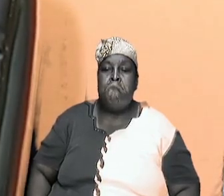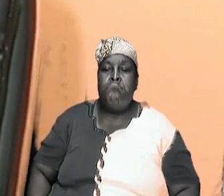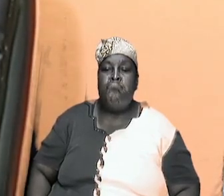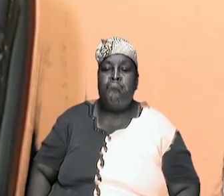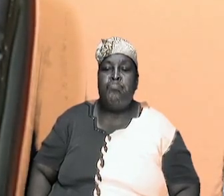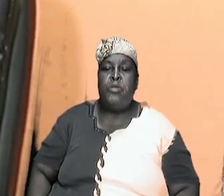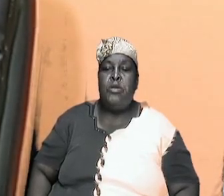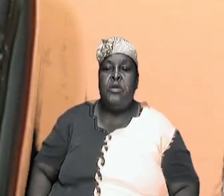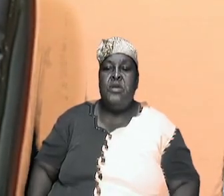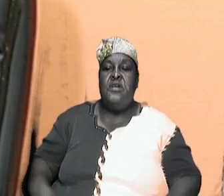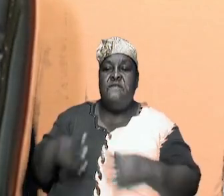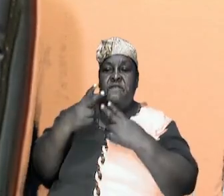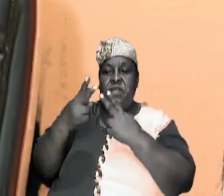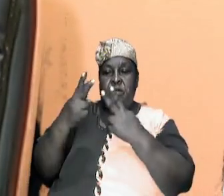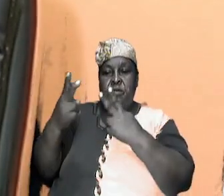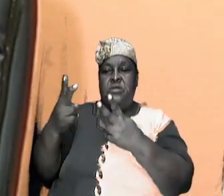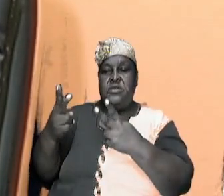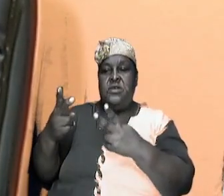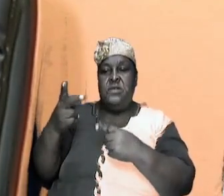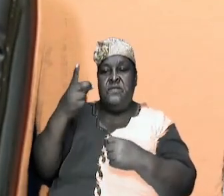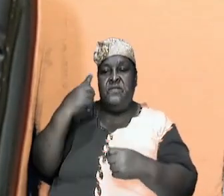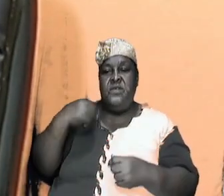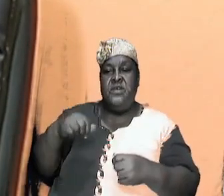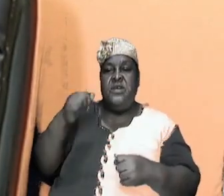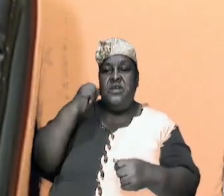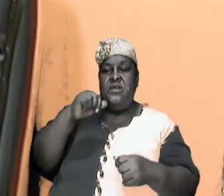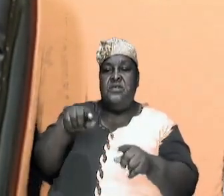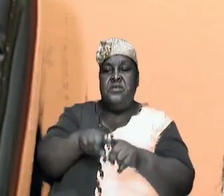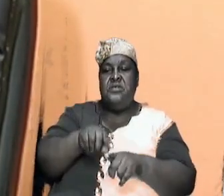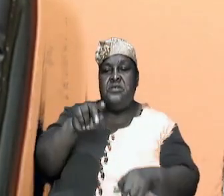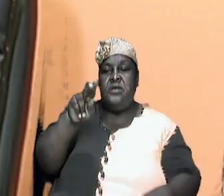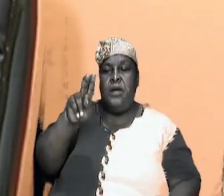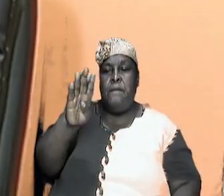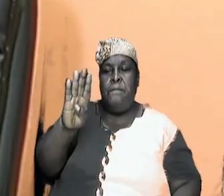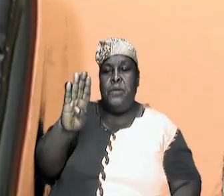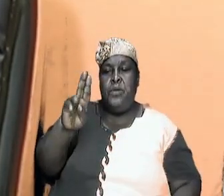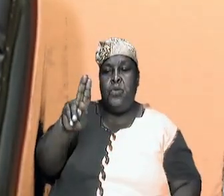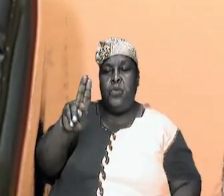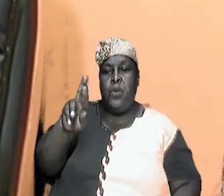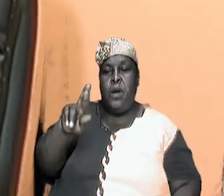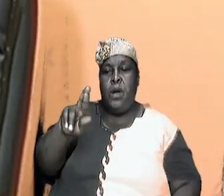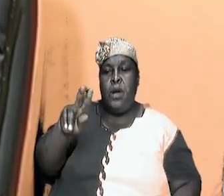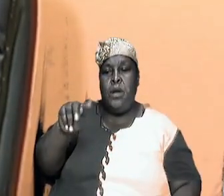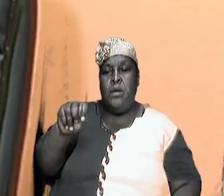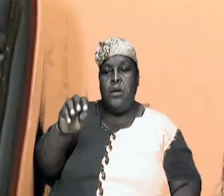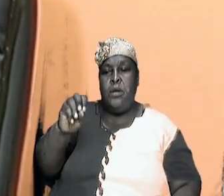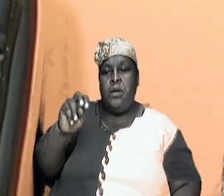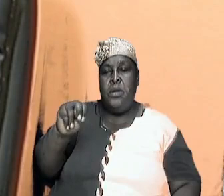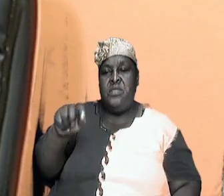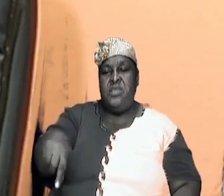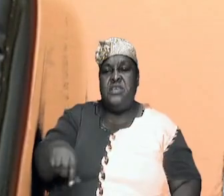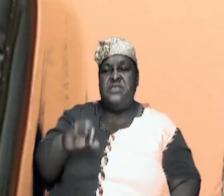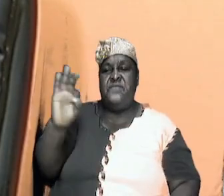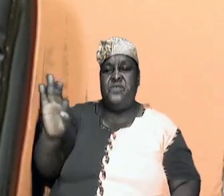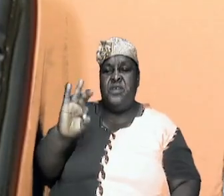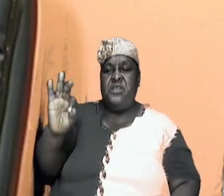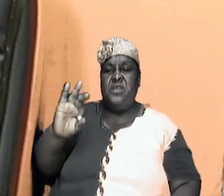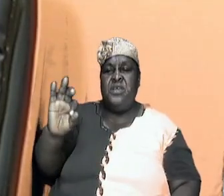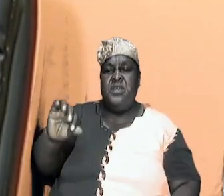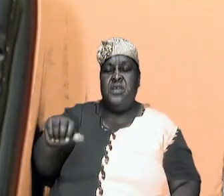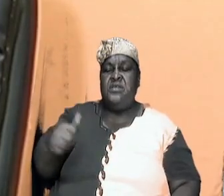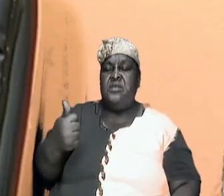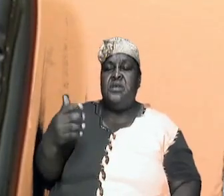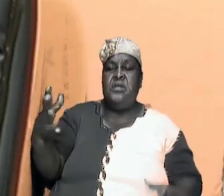So the announcement is, there's a funeral service for Sister Burton this Friday, 10 a.m. at Court